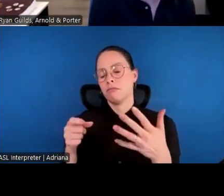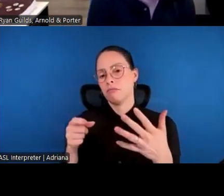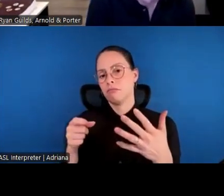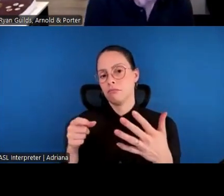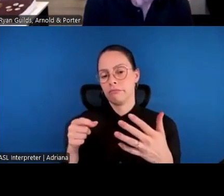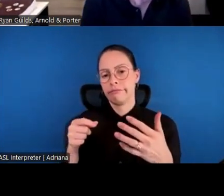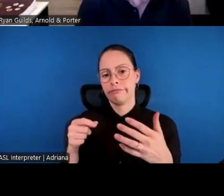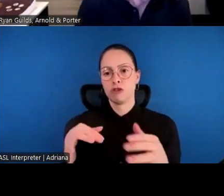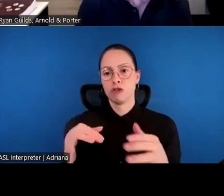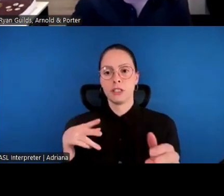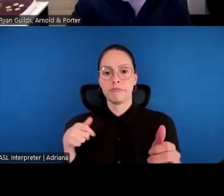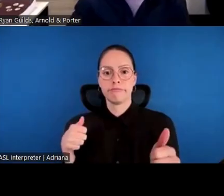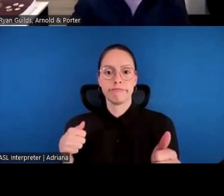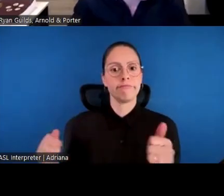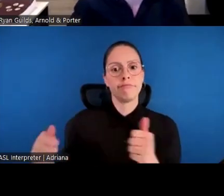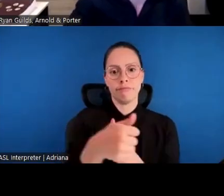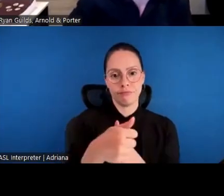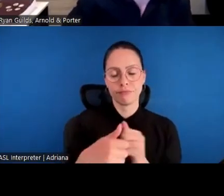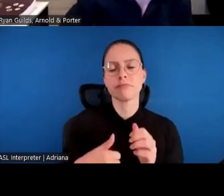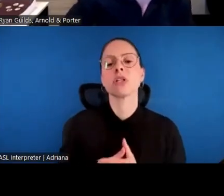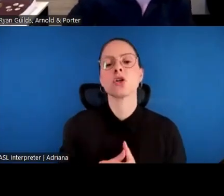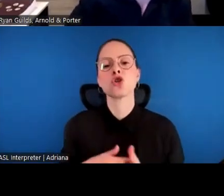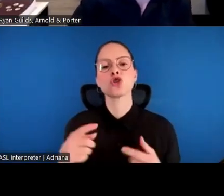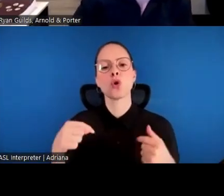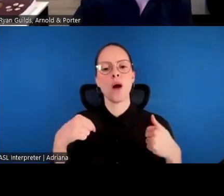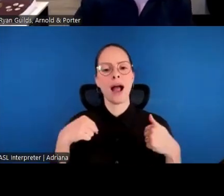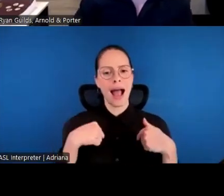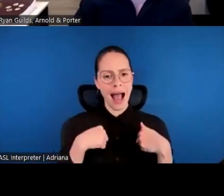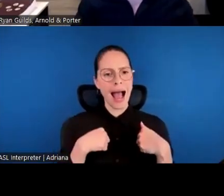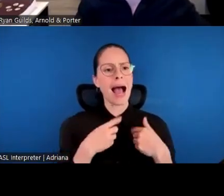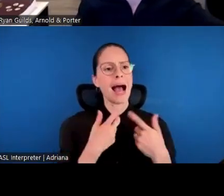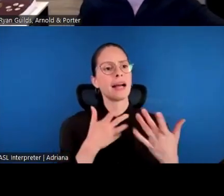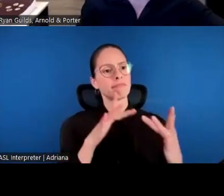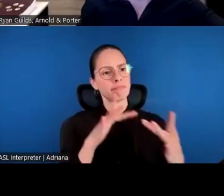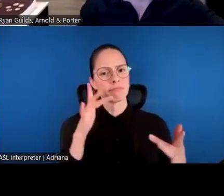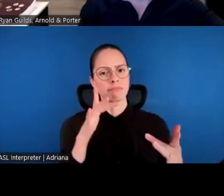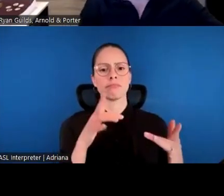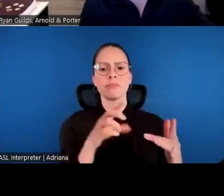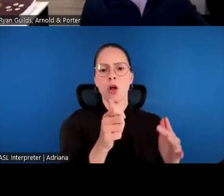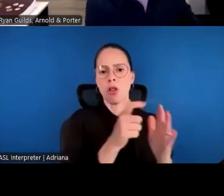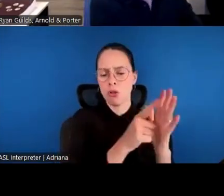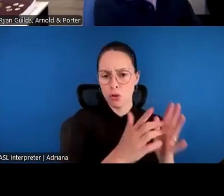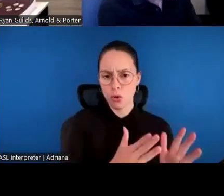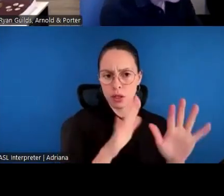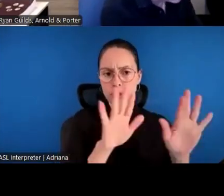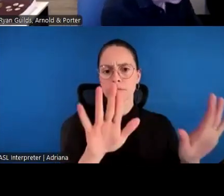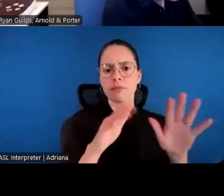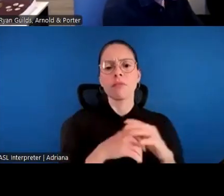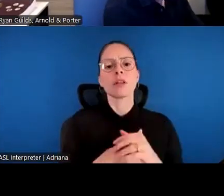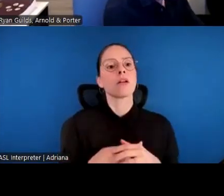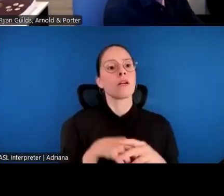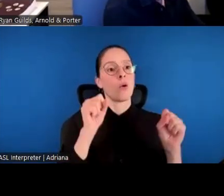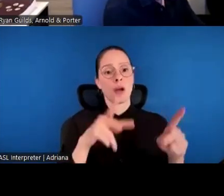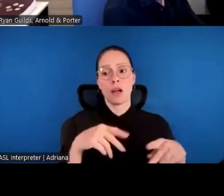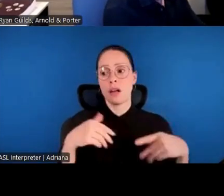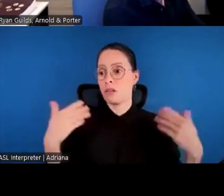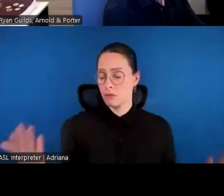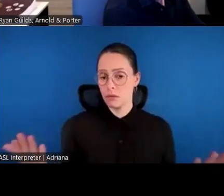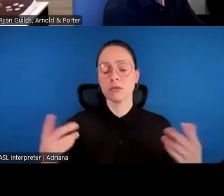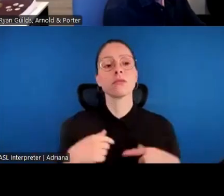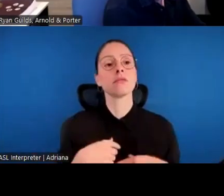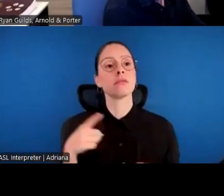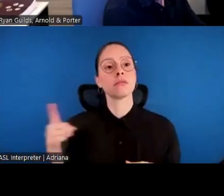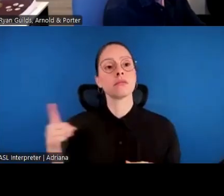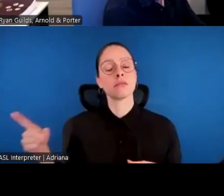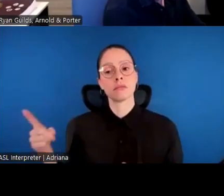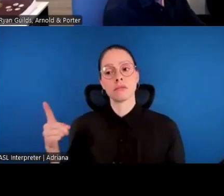the prosecutor in that district to be able to say, hey, you want to, let's go. She wants to prosecute. She was raped when she was